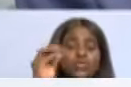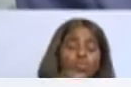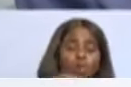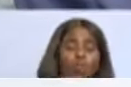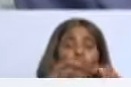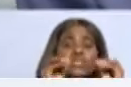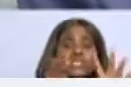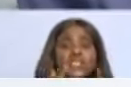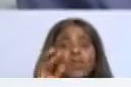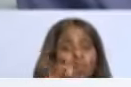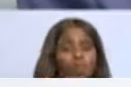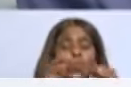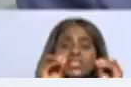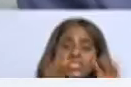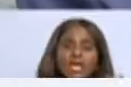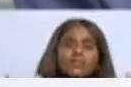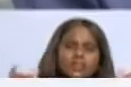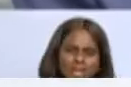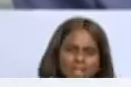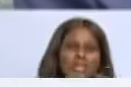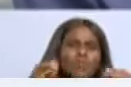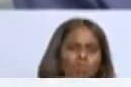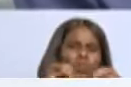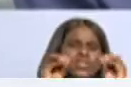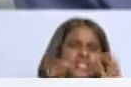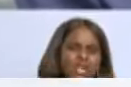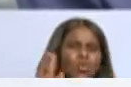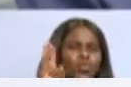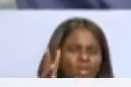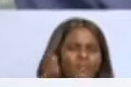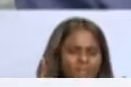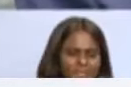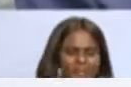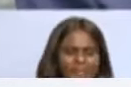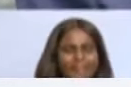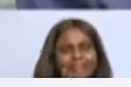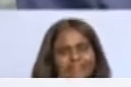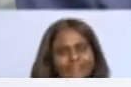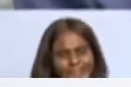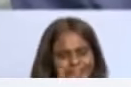more. Yes, more teachers and support staff.